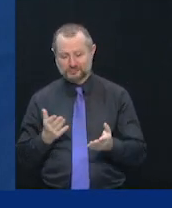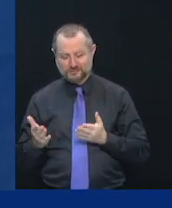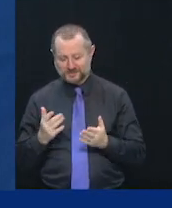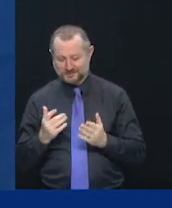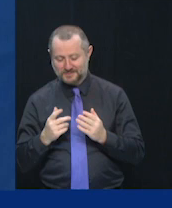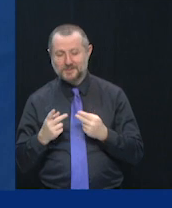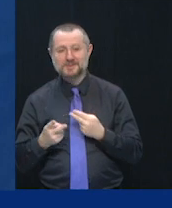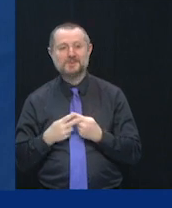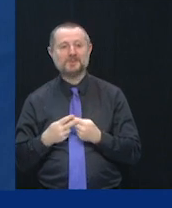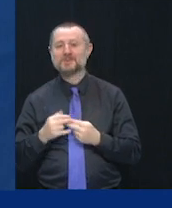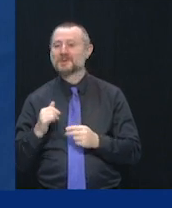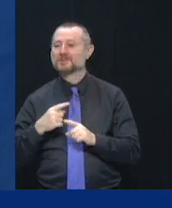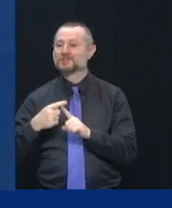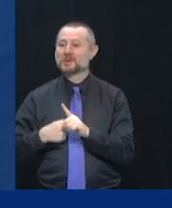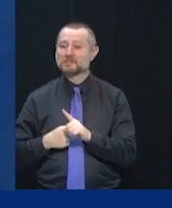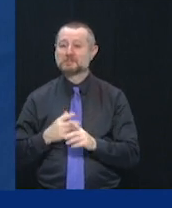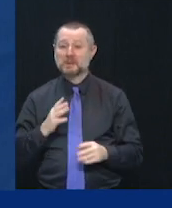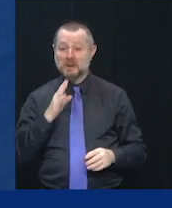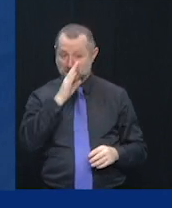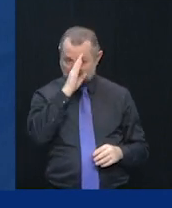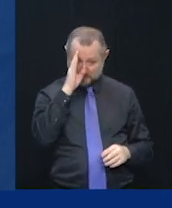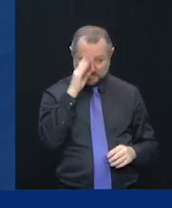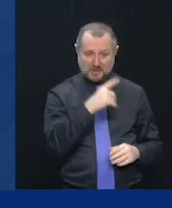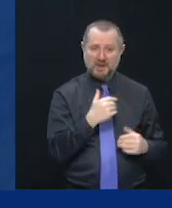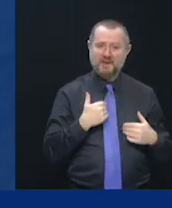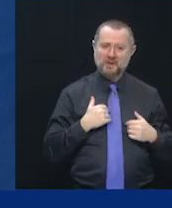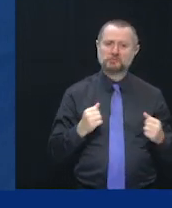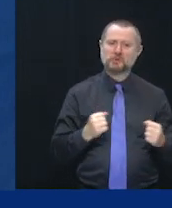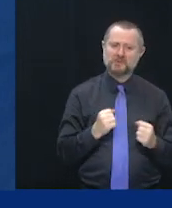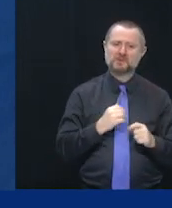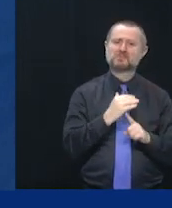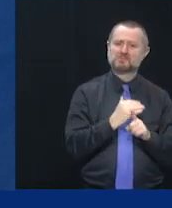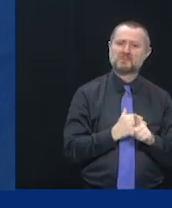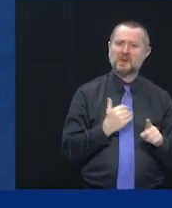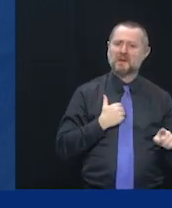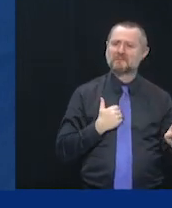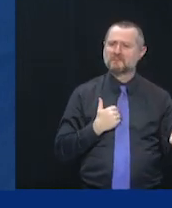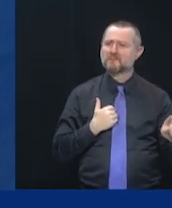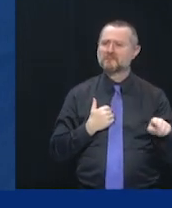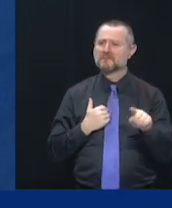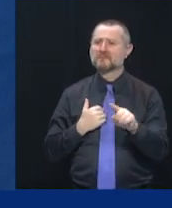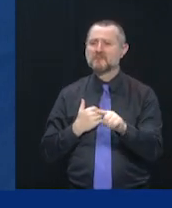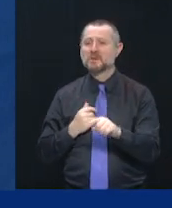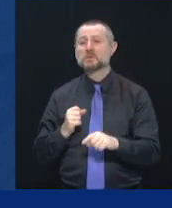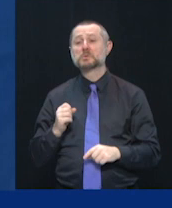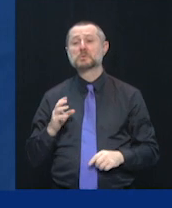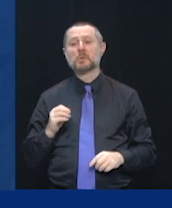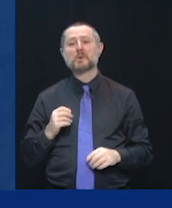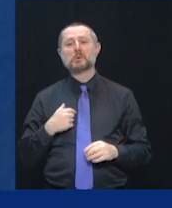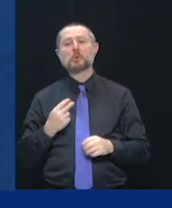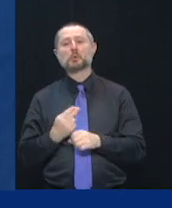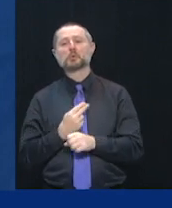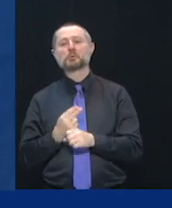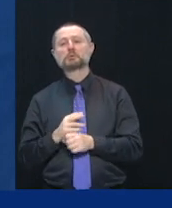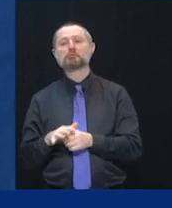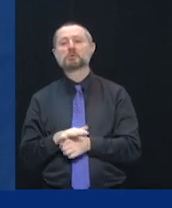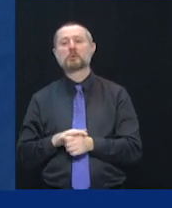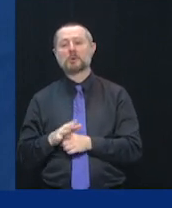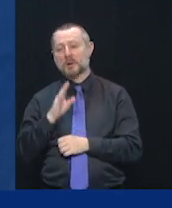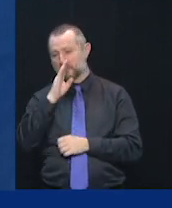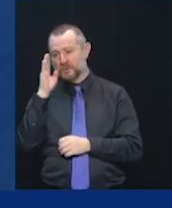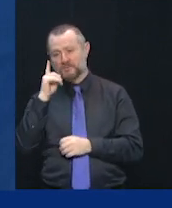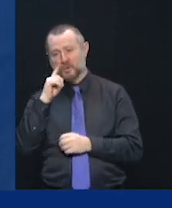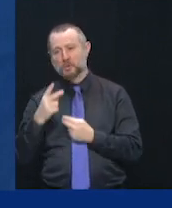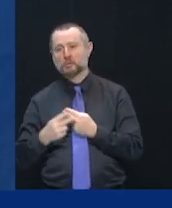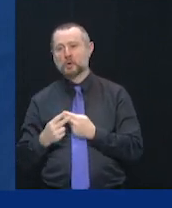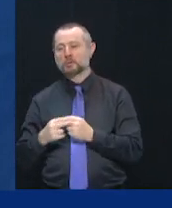Hospitals do have the cold storage capacity for Pfizer. So we're using regional hospitals to keep the